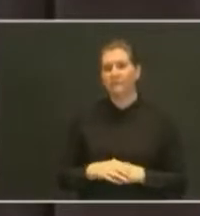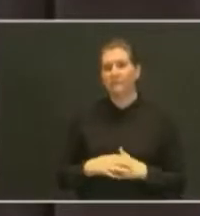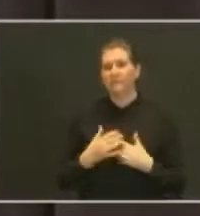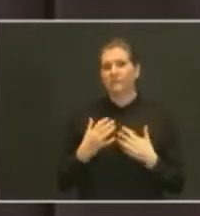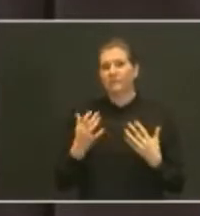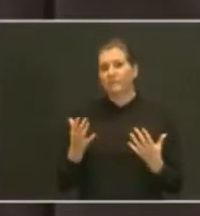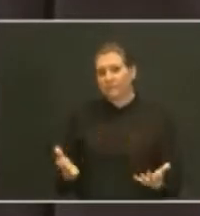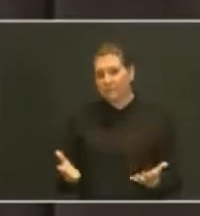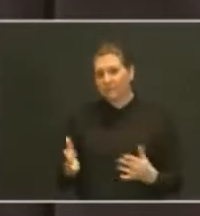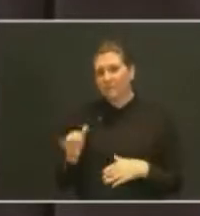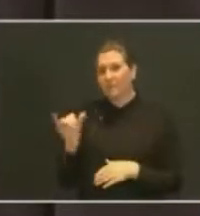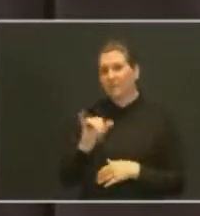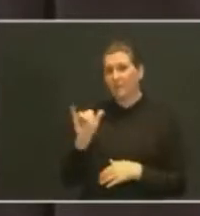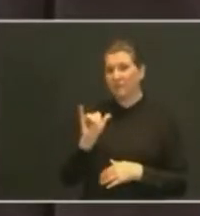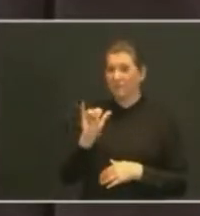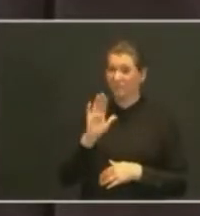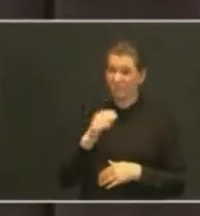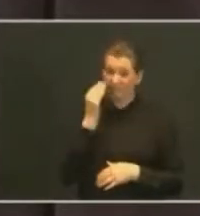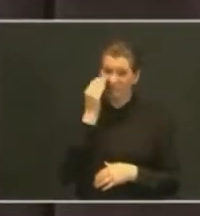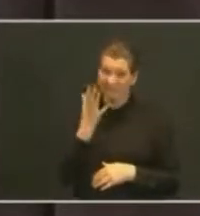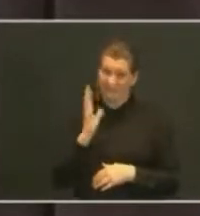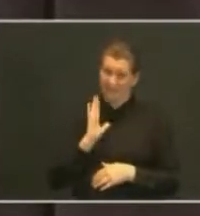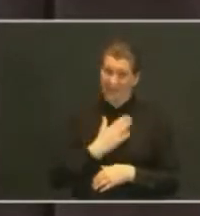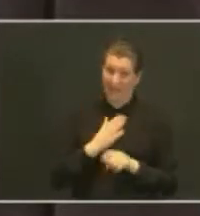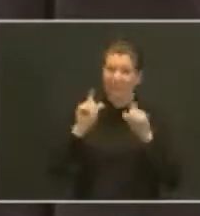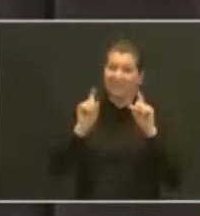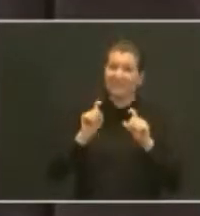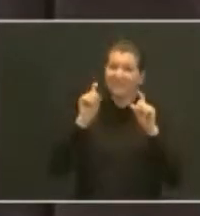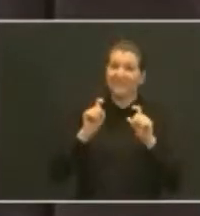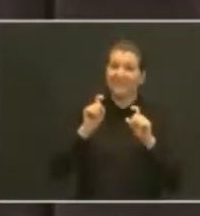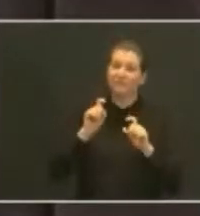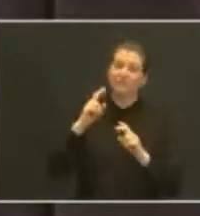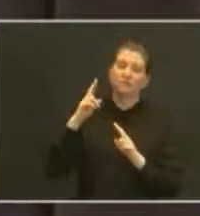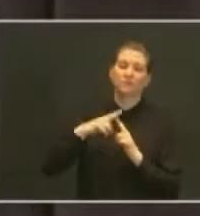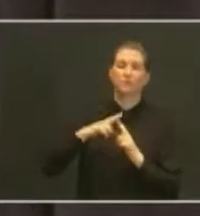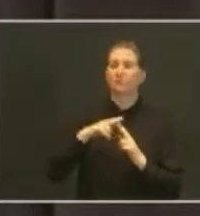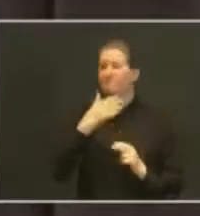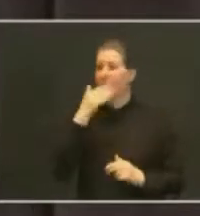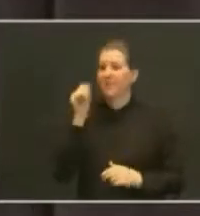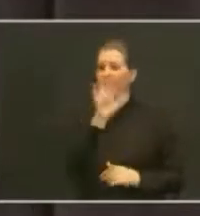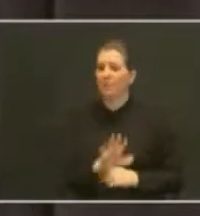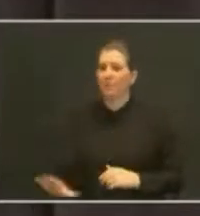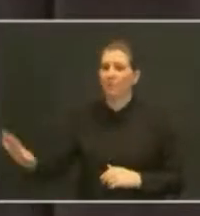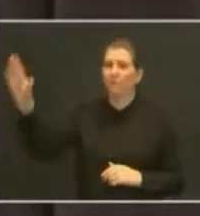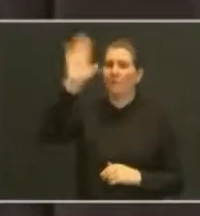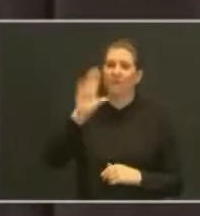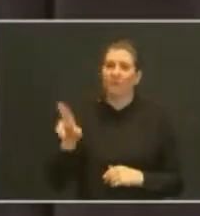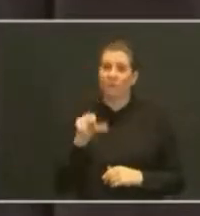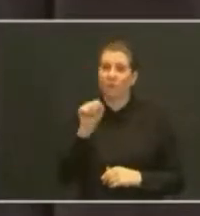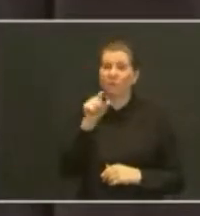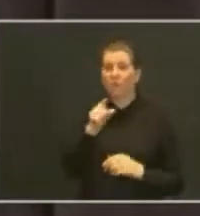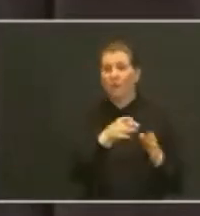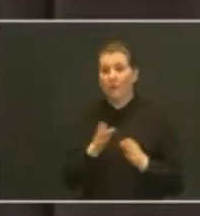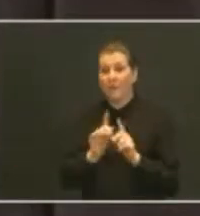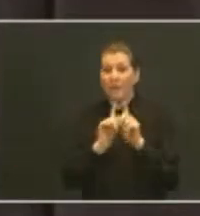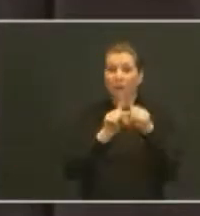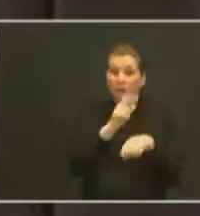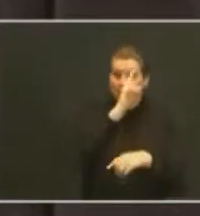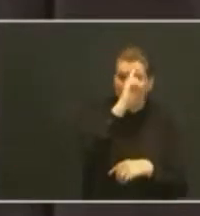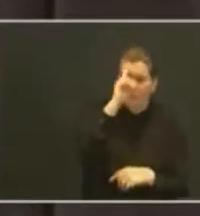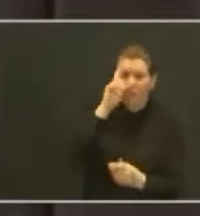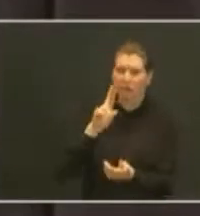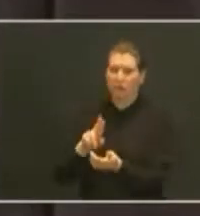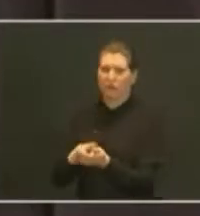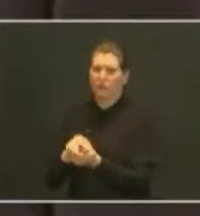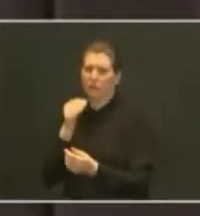testing program here in Rhode Island. If you are going to be visiting your loved ones in hospitals or nursing facilities, you should